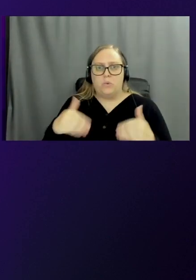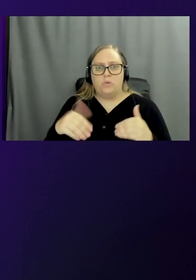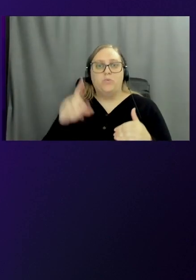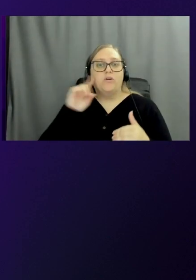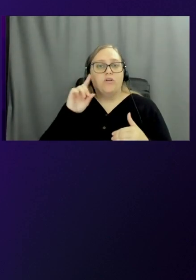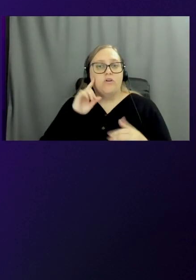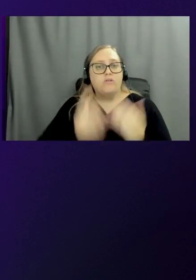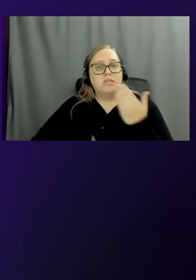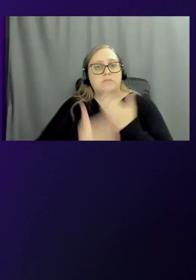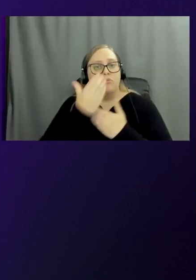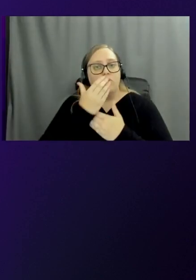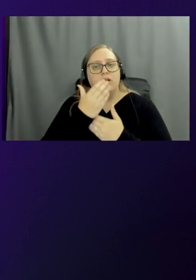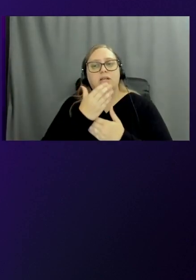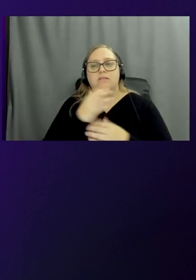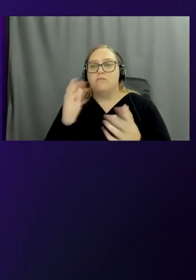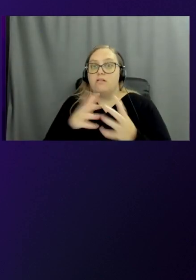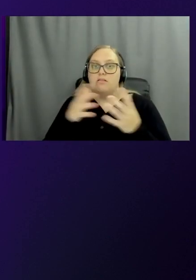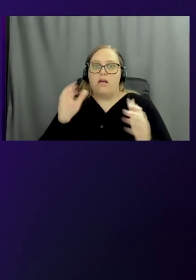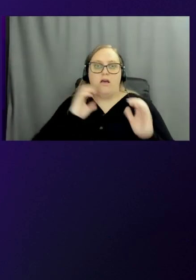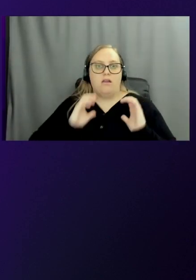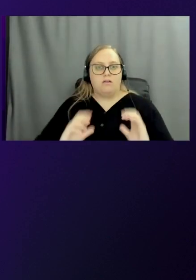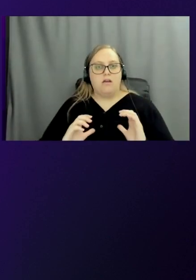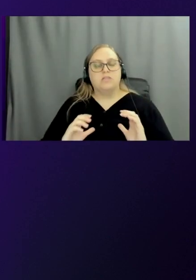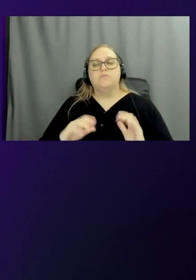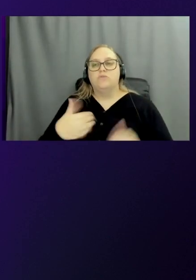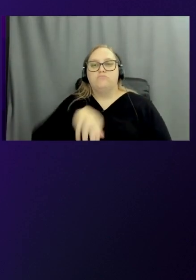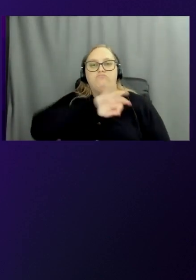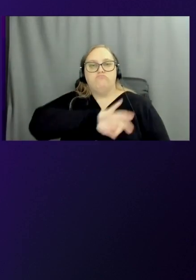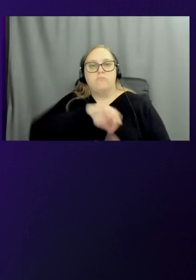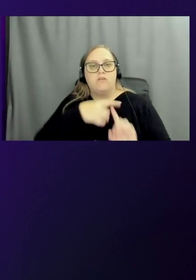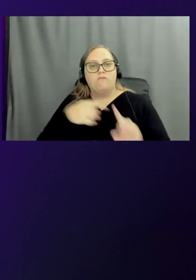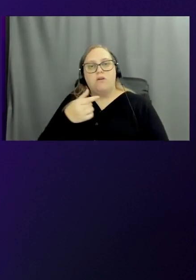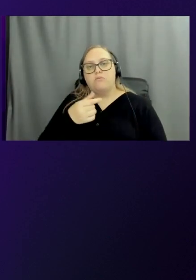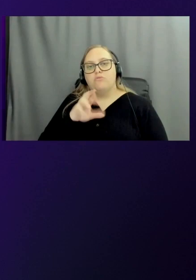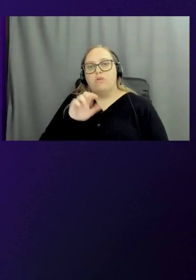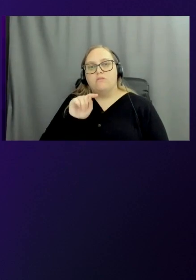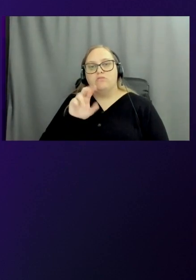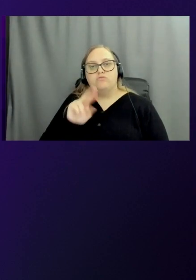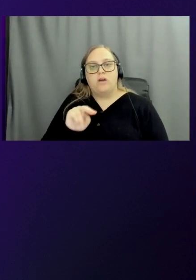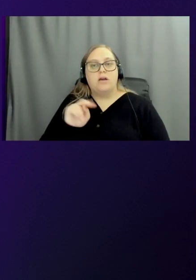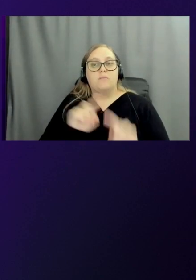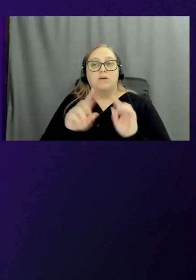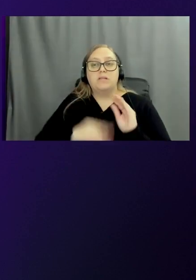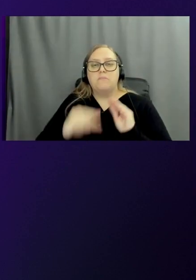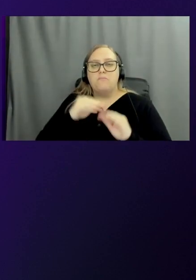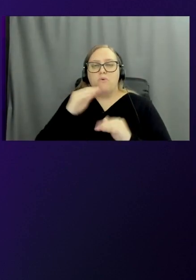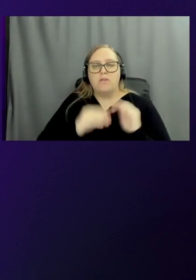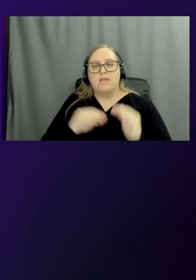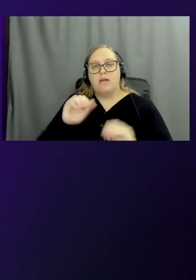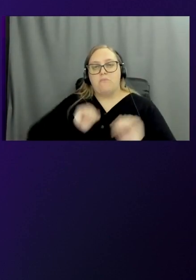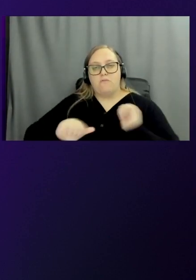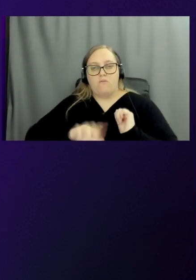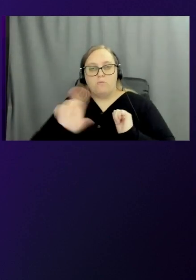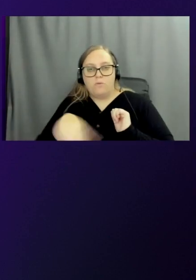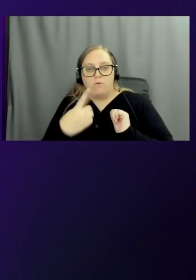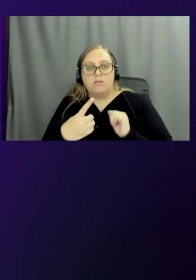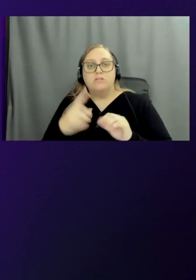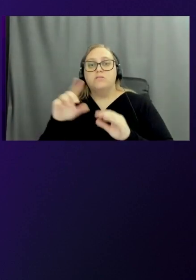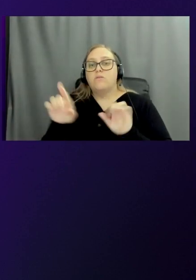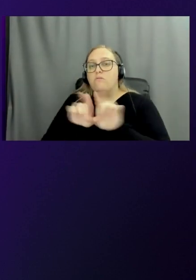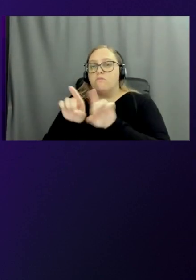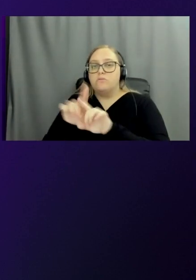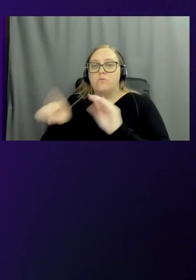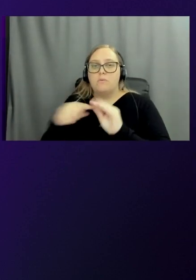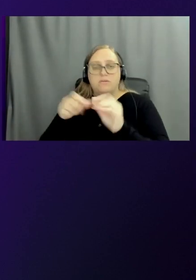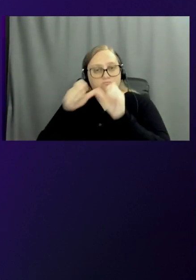this morning a ton of customers benefiting from Graviton, but it's more about just performance and price performance, right? It's also about sustainability. Can you talk a little bit more